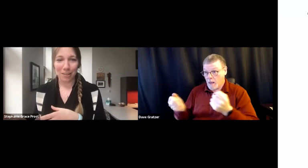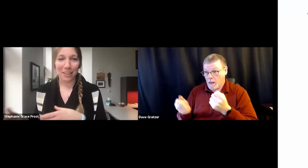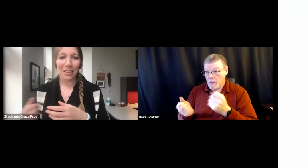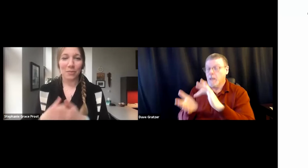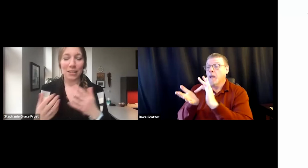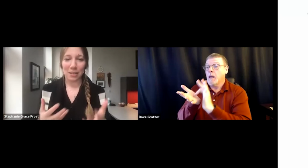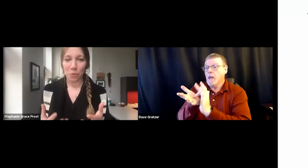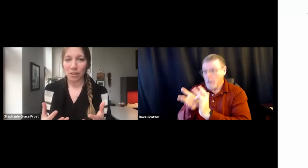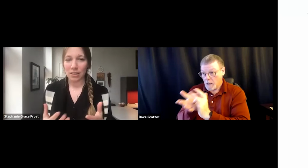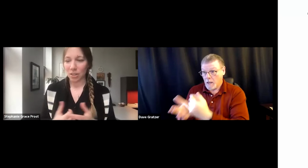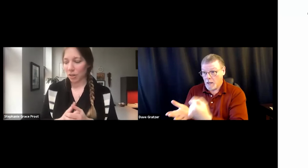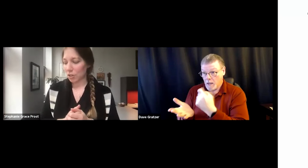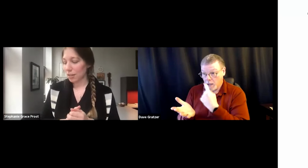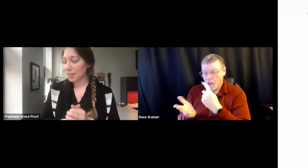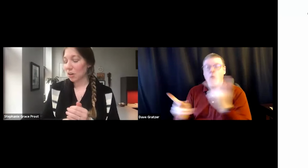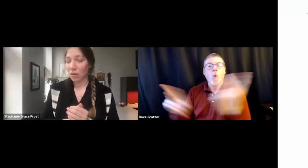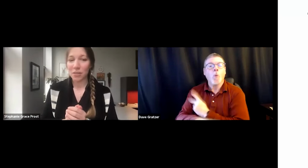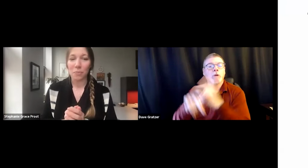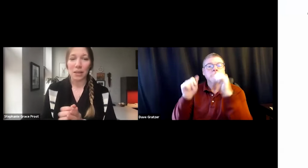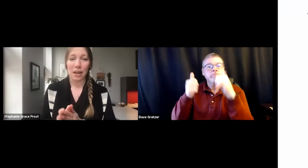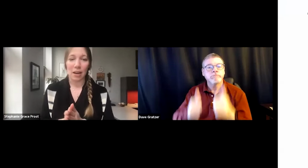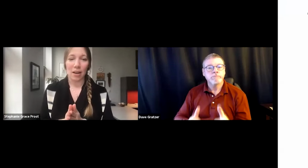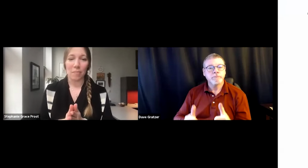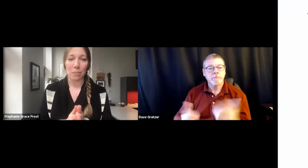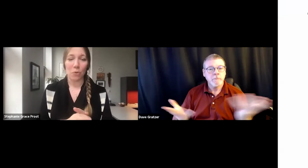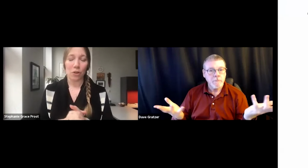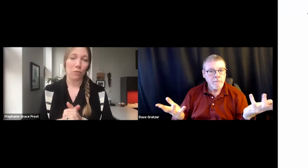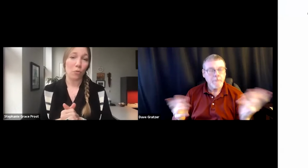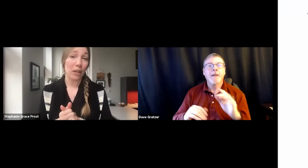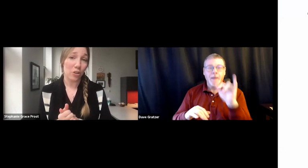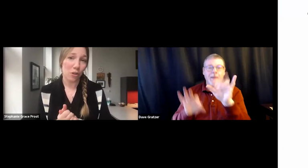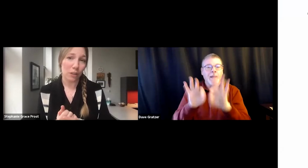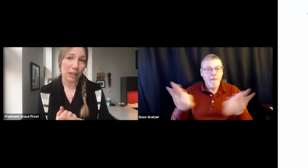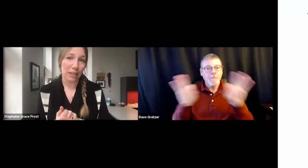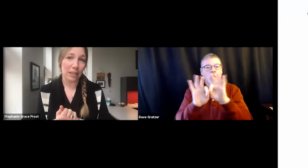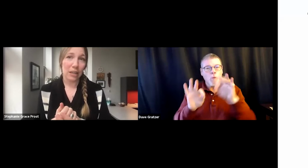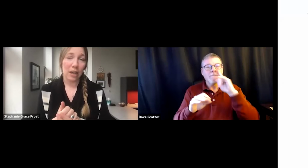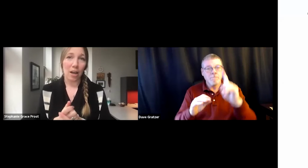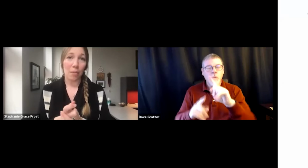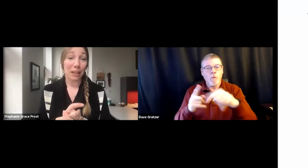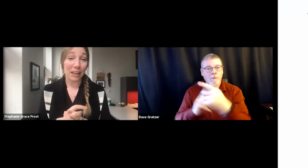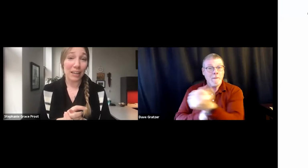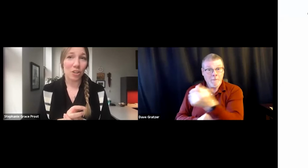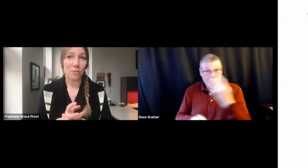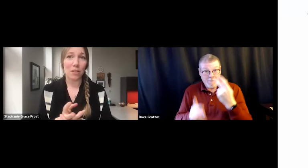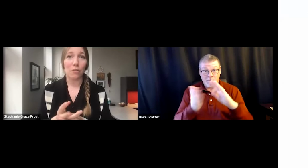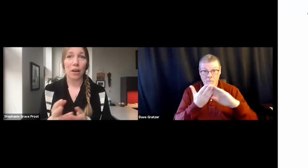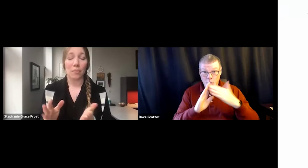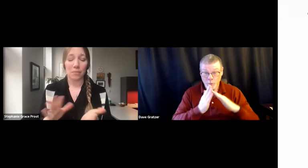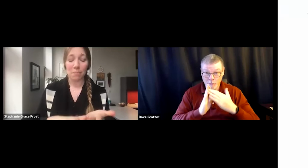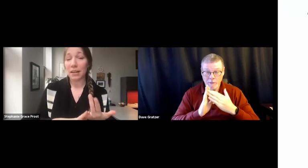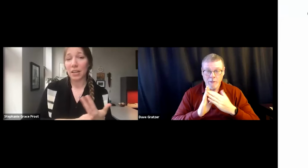poor health. So that's an important consideration. This can also be important for reentry related planning in terms